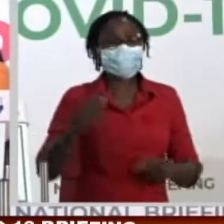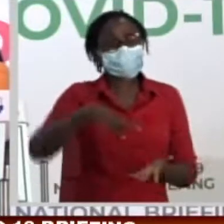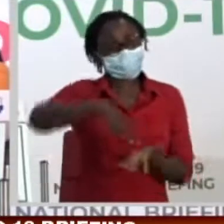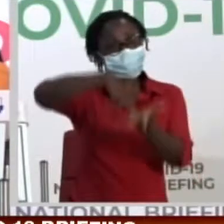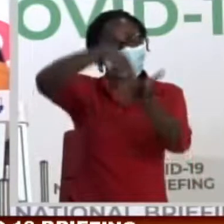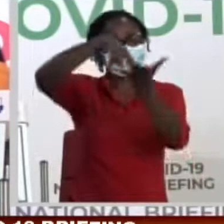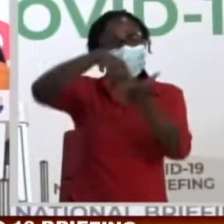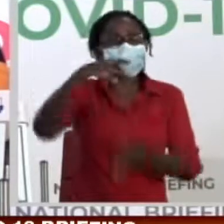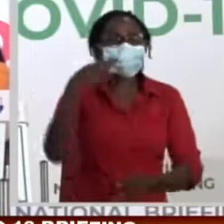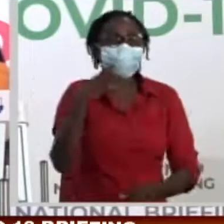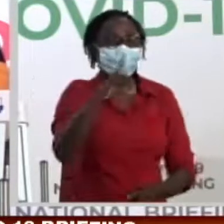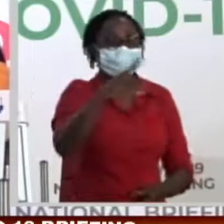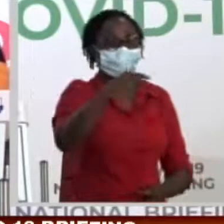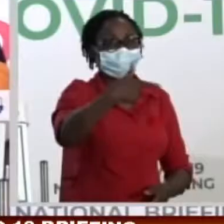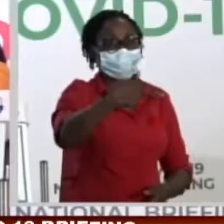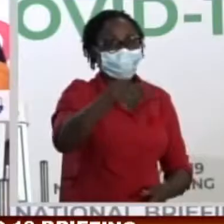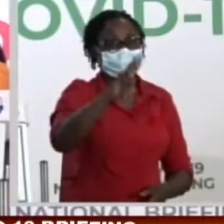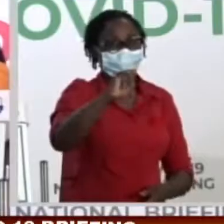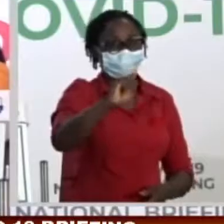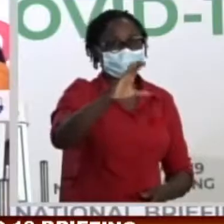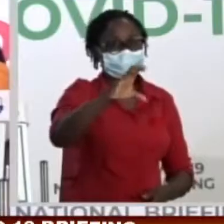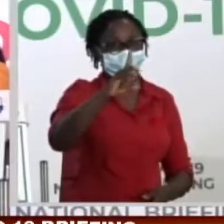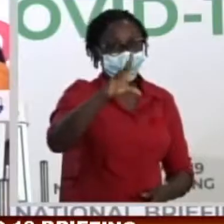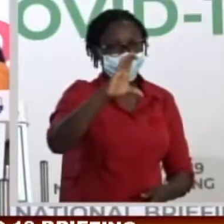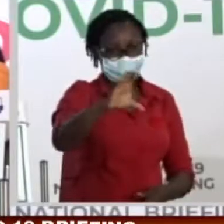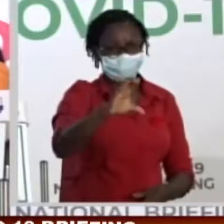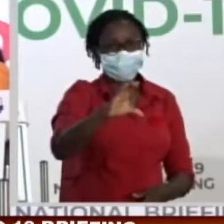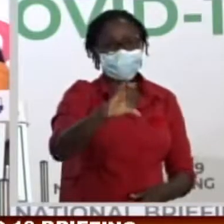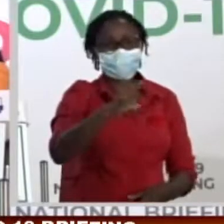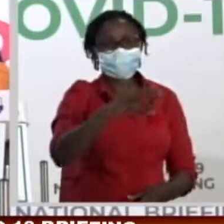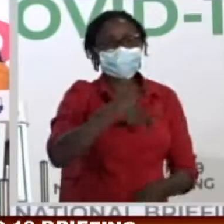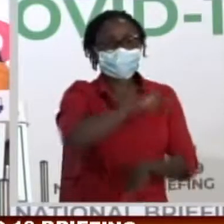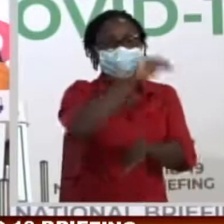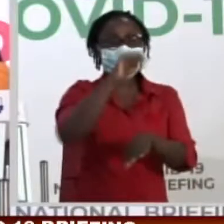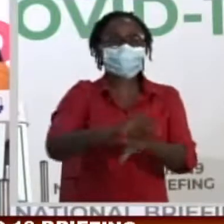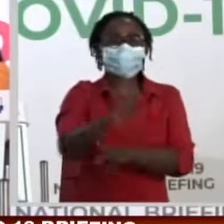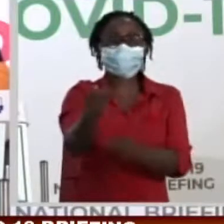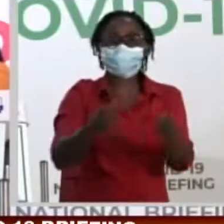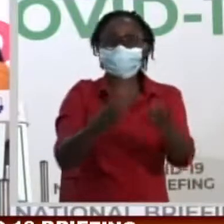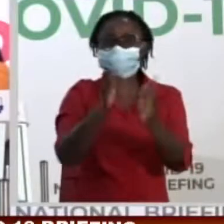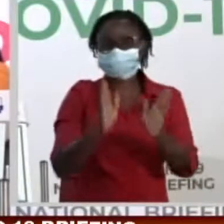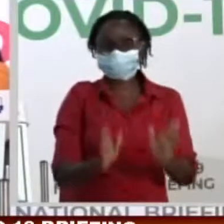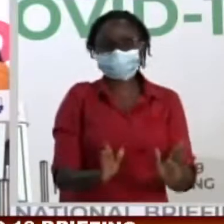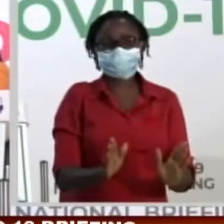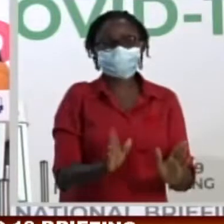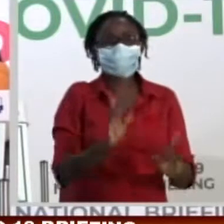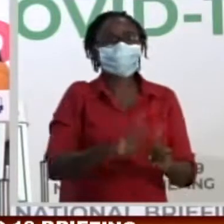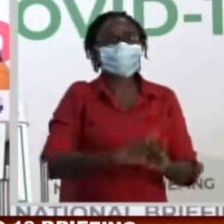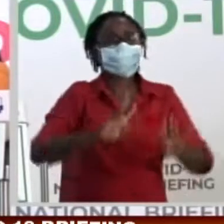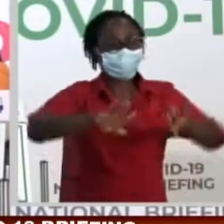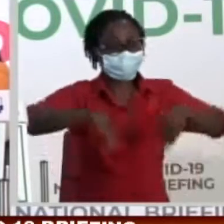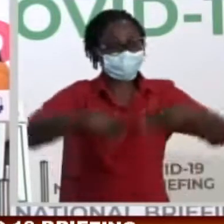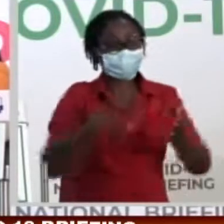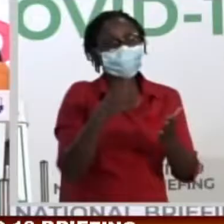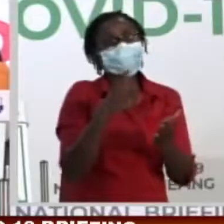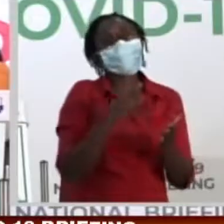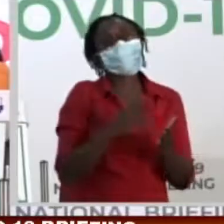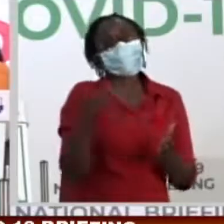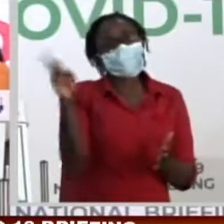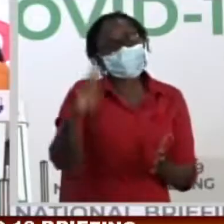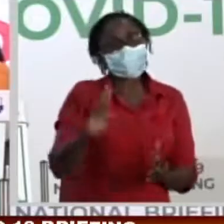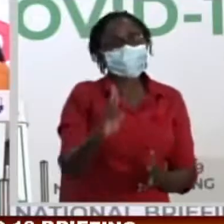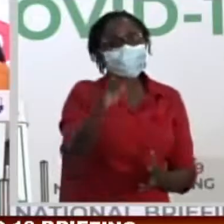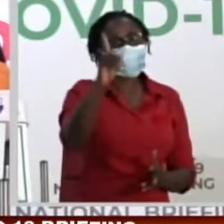of the DG, Nigerian Center for Disease Control, and the National Coordinator to provide us with technical